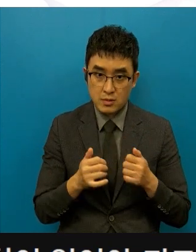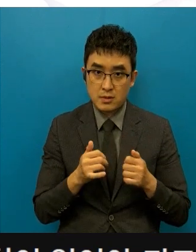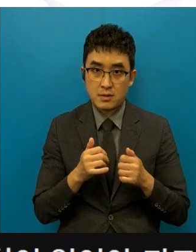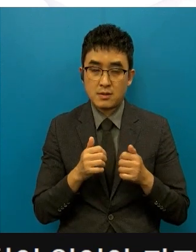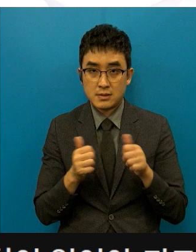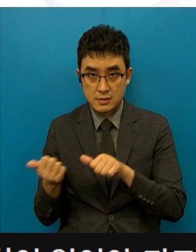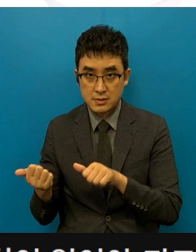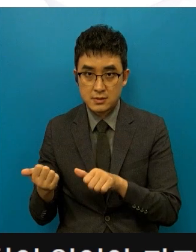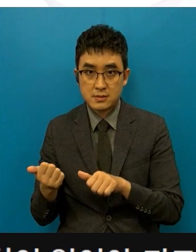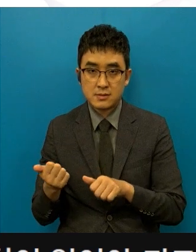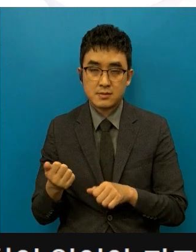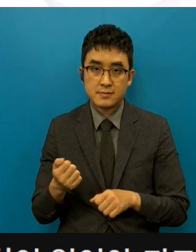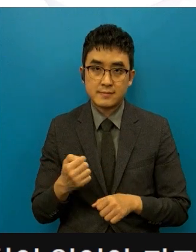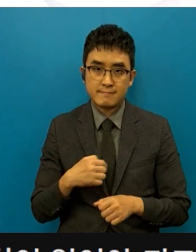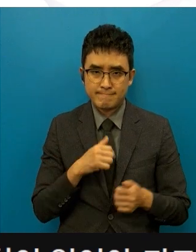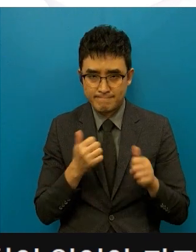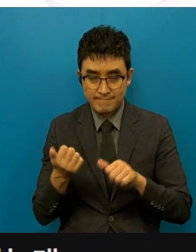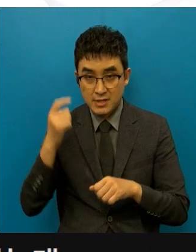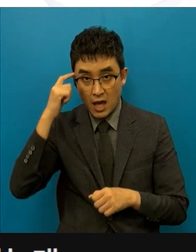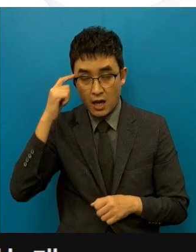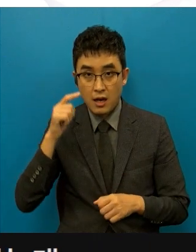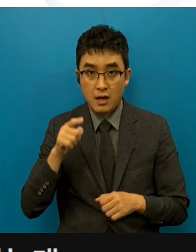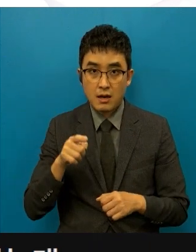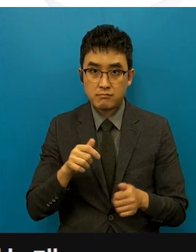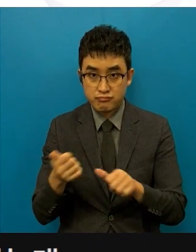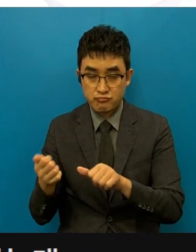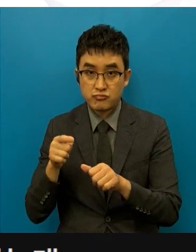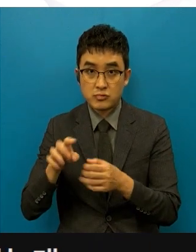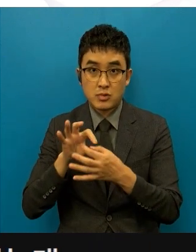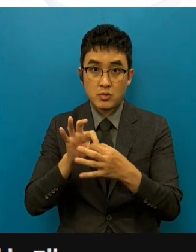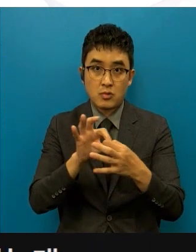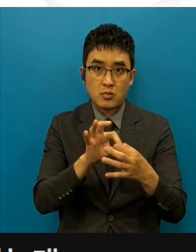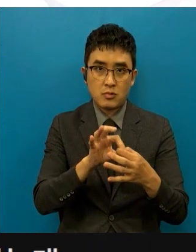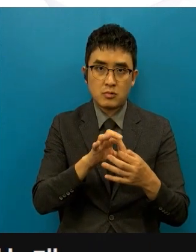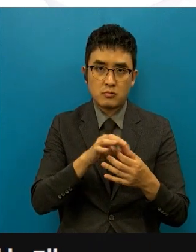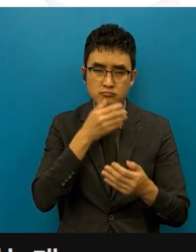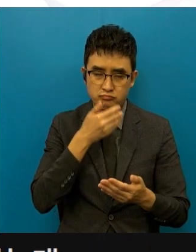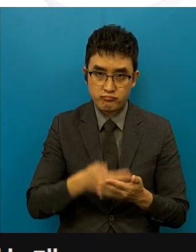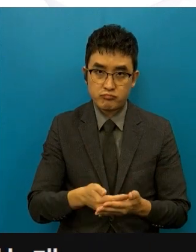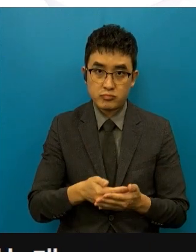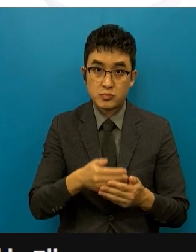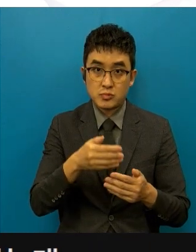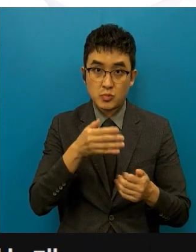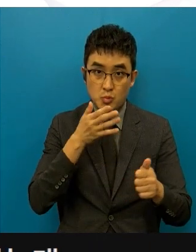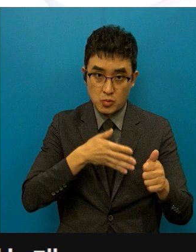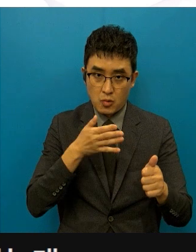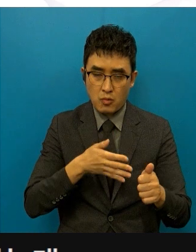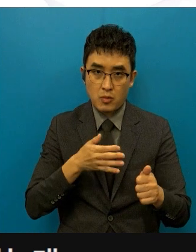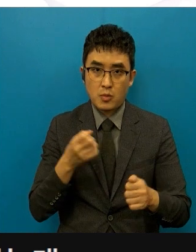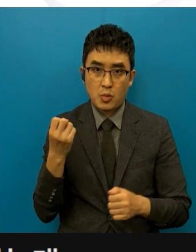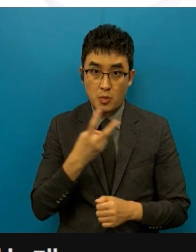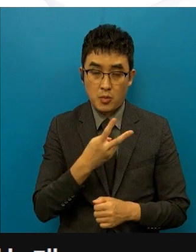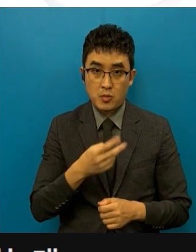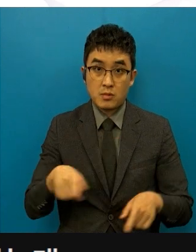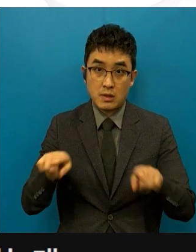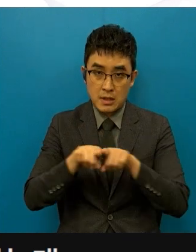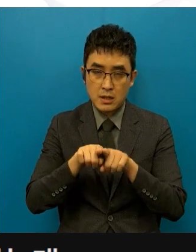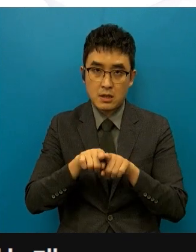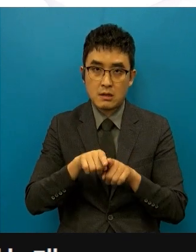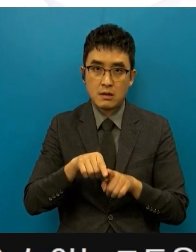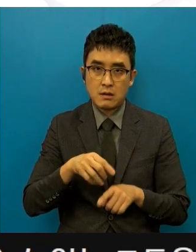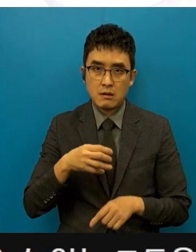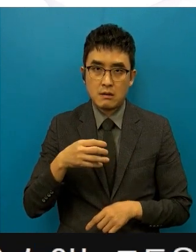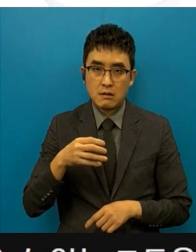reasonable alternative for the patient. And there must be also a consultation with an independent physician. And the whole process